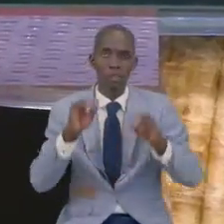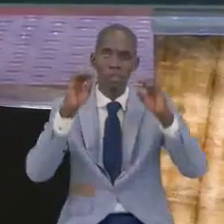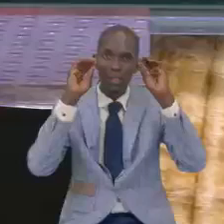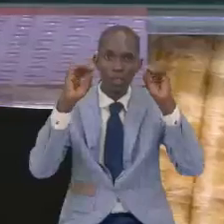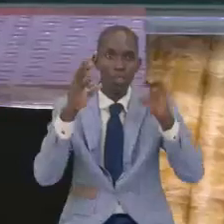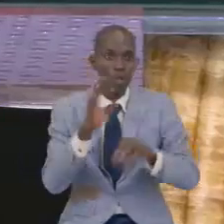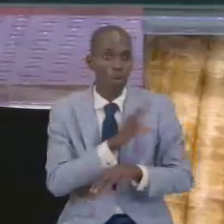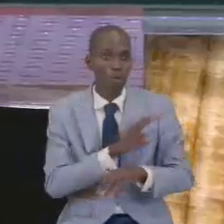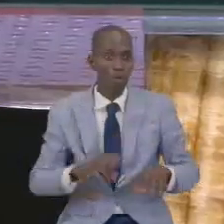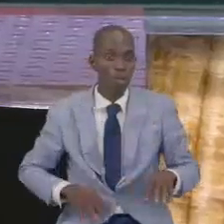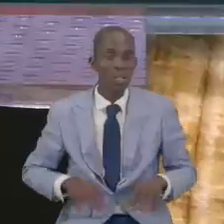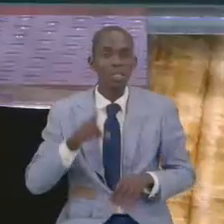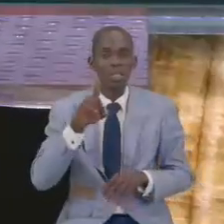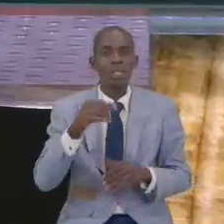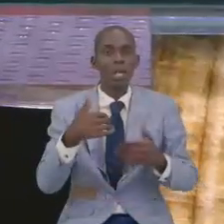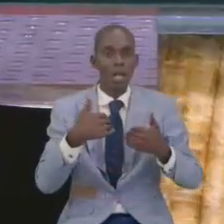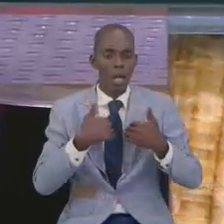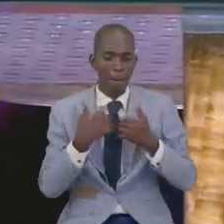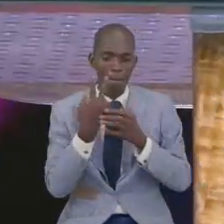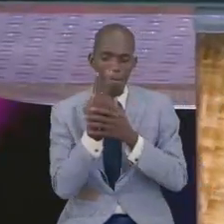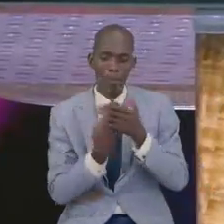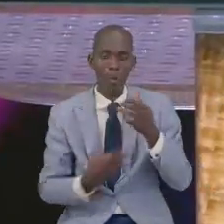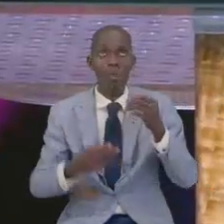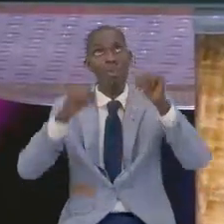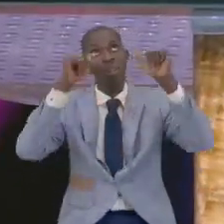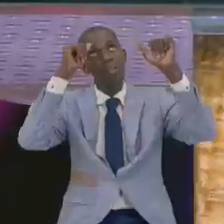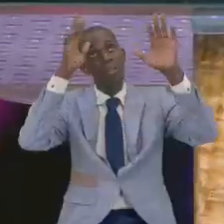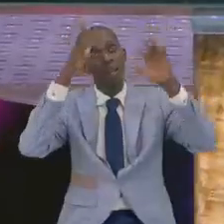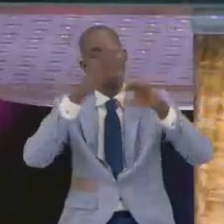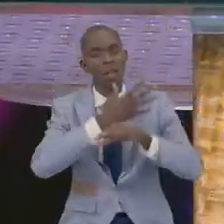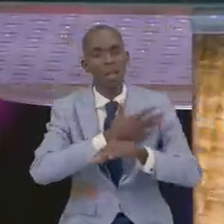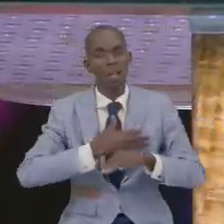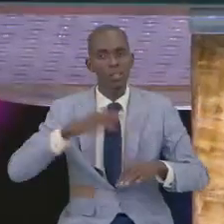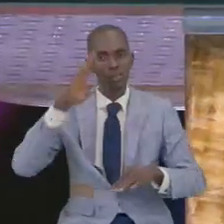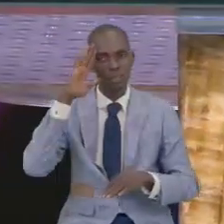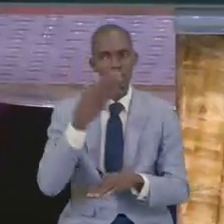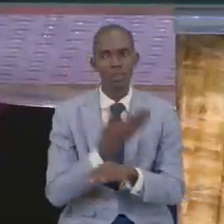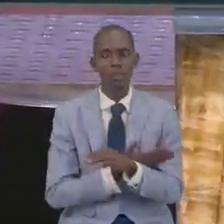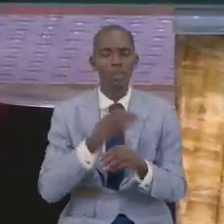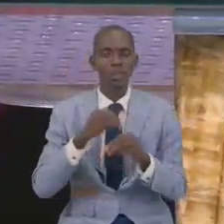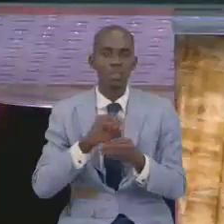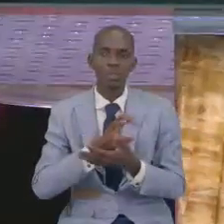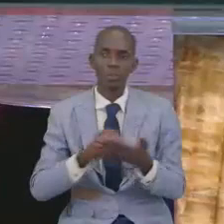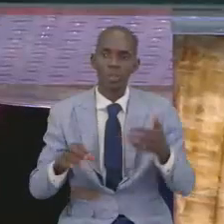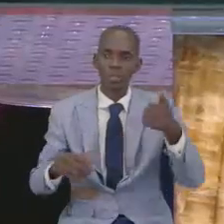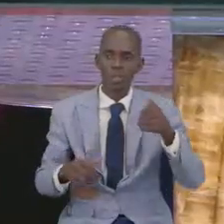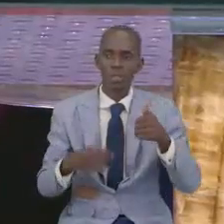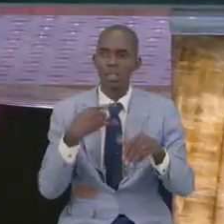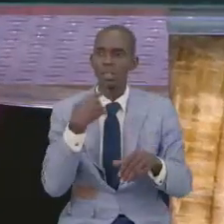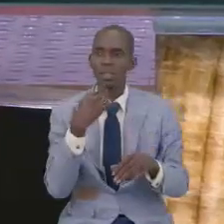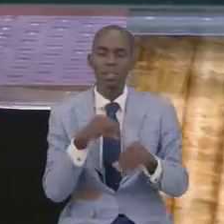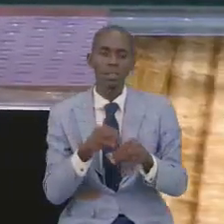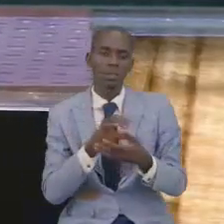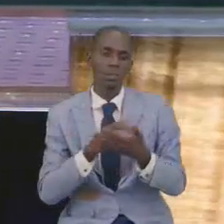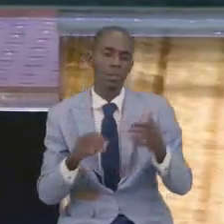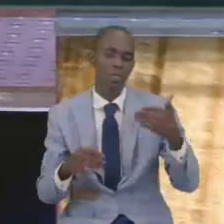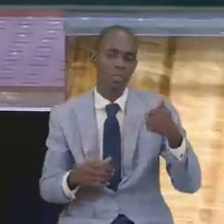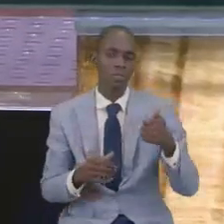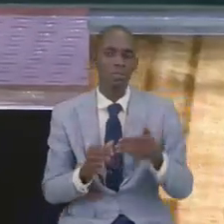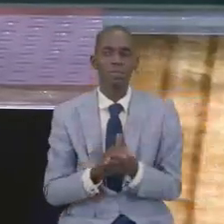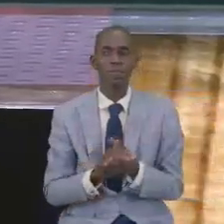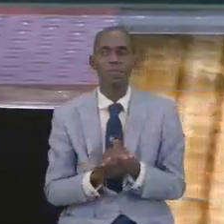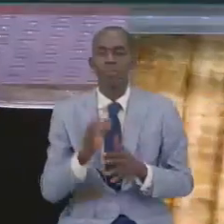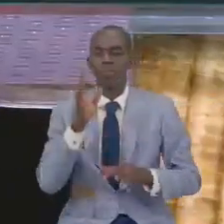has both the Father and the Son. In verse 10, it says, in verse 10, if